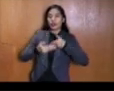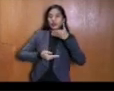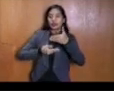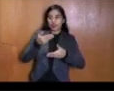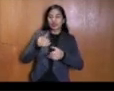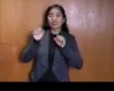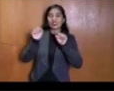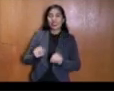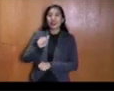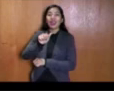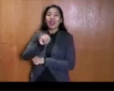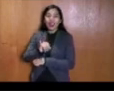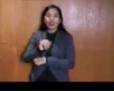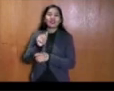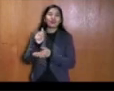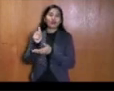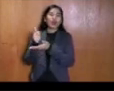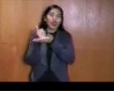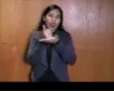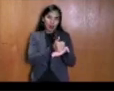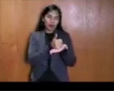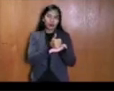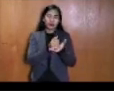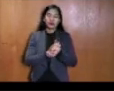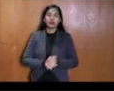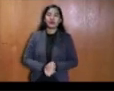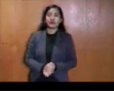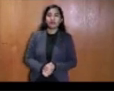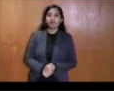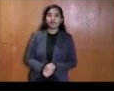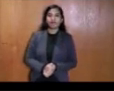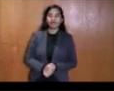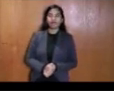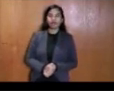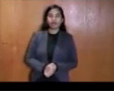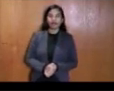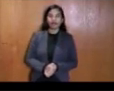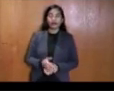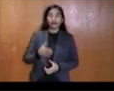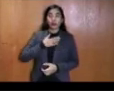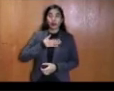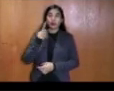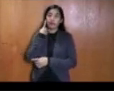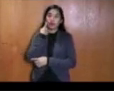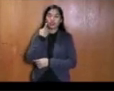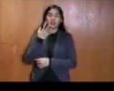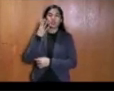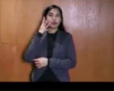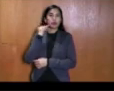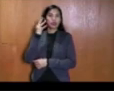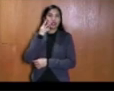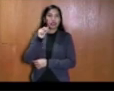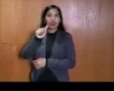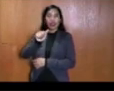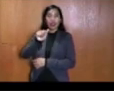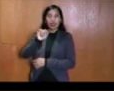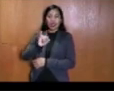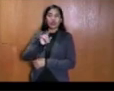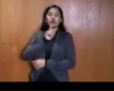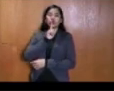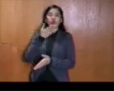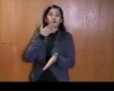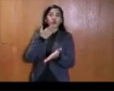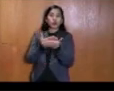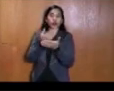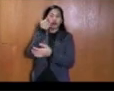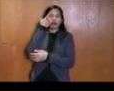learning optimize? Based on my previous experiences, AI is extremely effective at